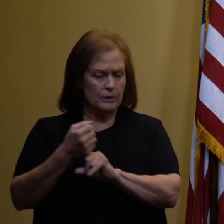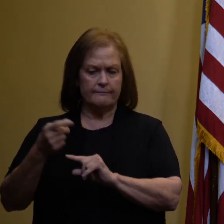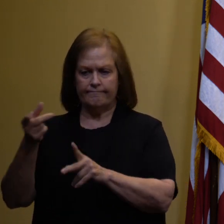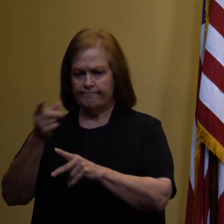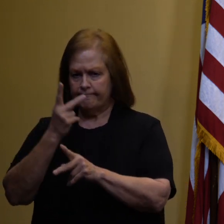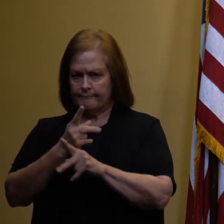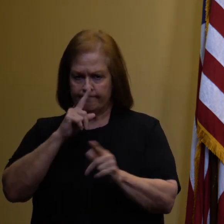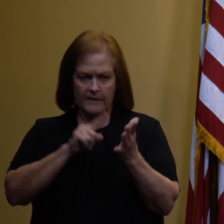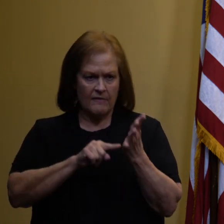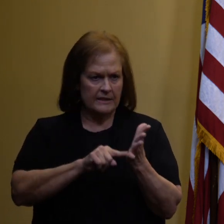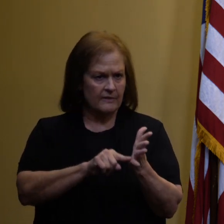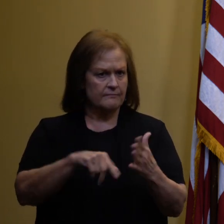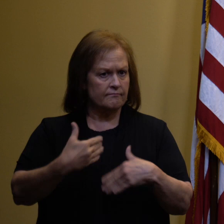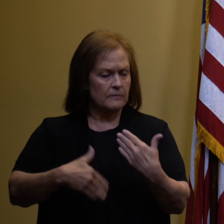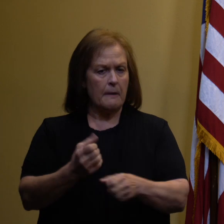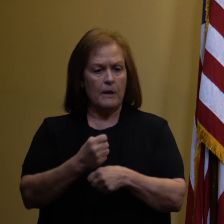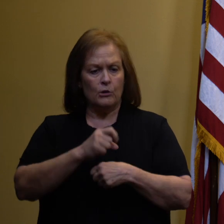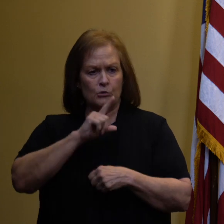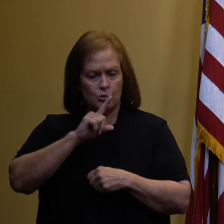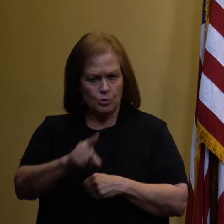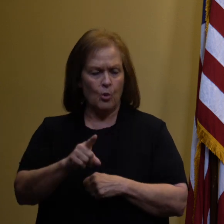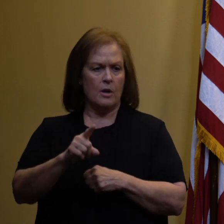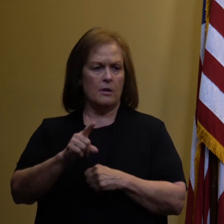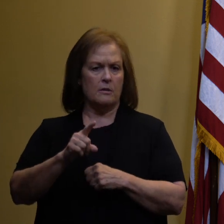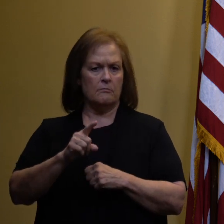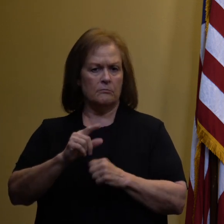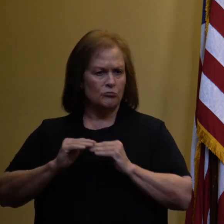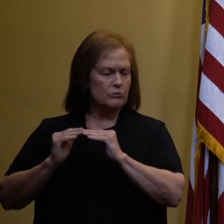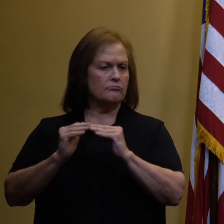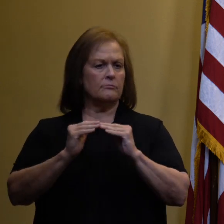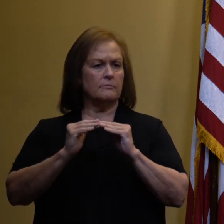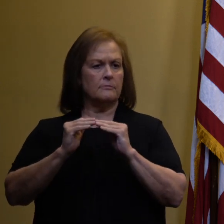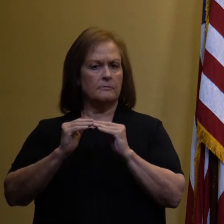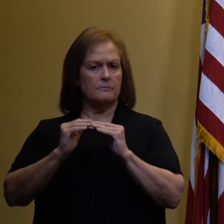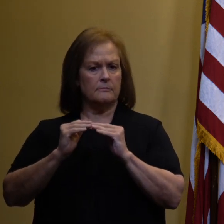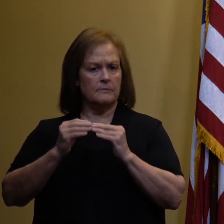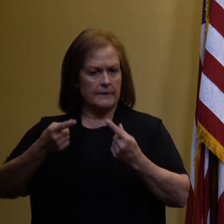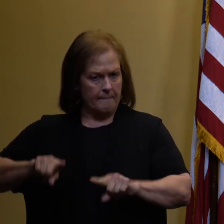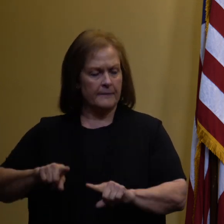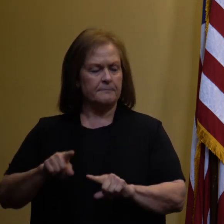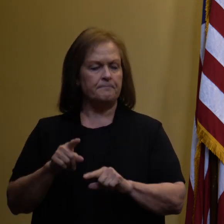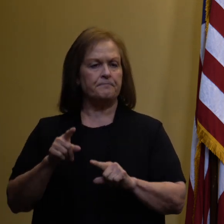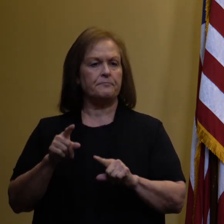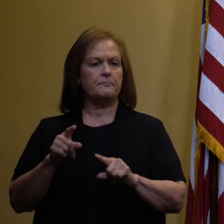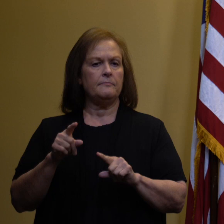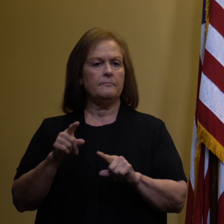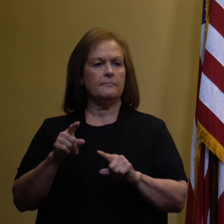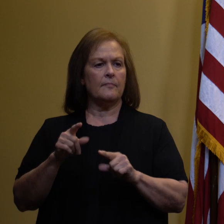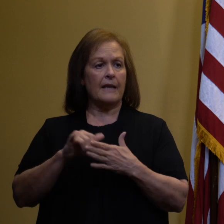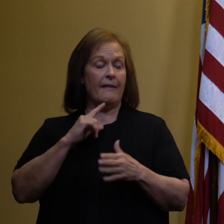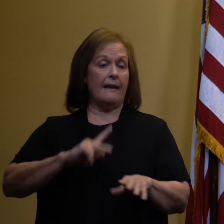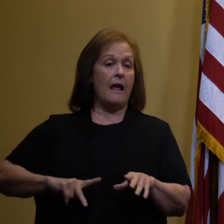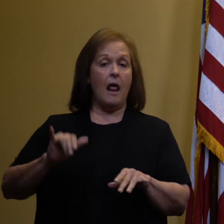investigating every step of the way to ensure that justice does definitely come down, as the king would